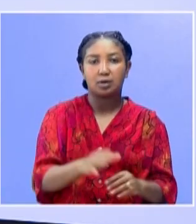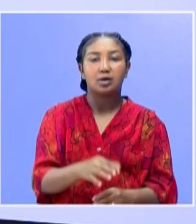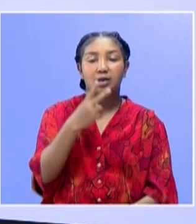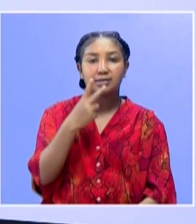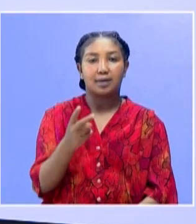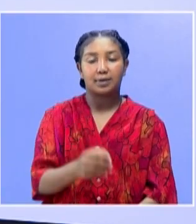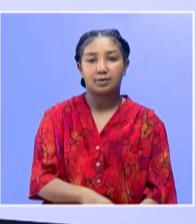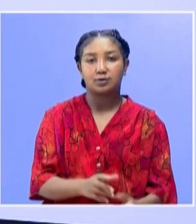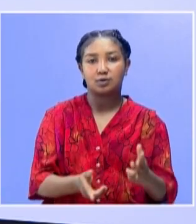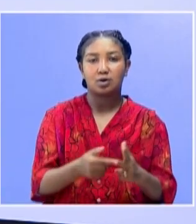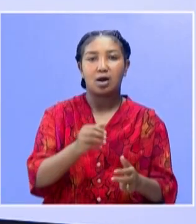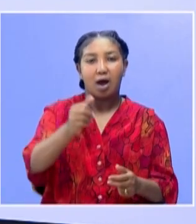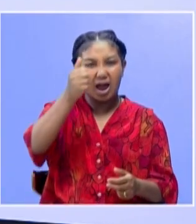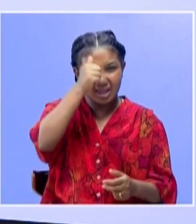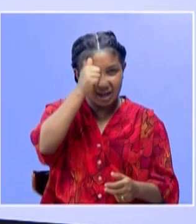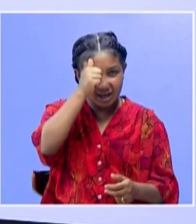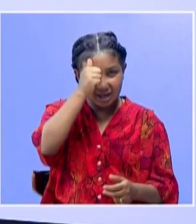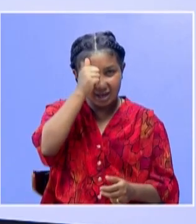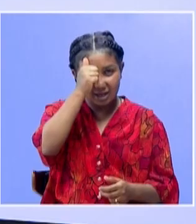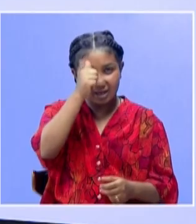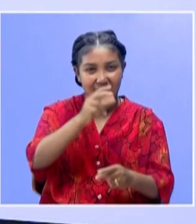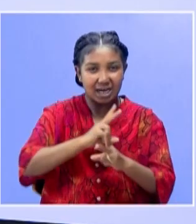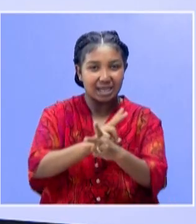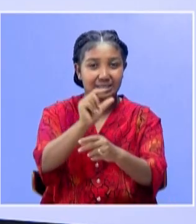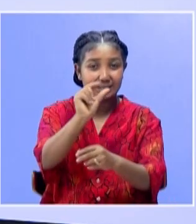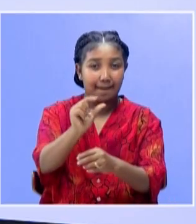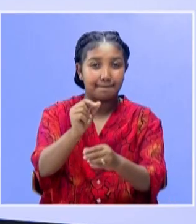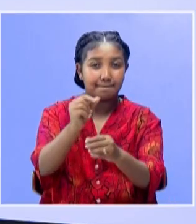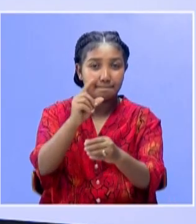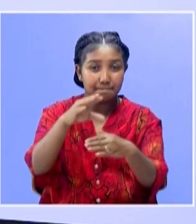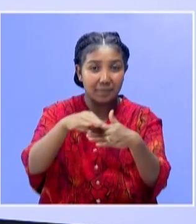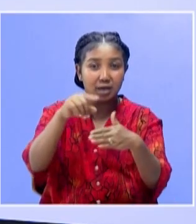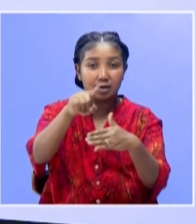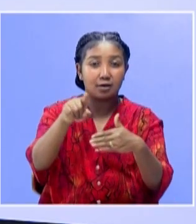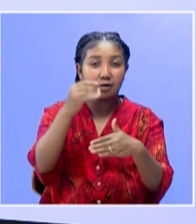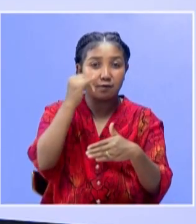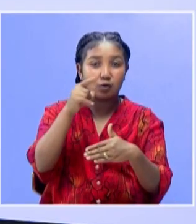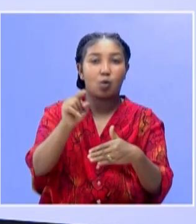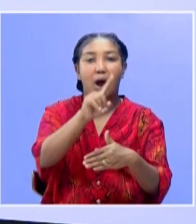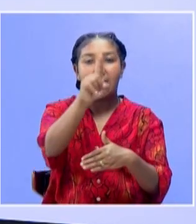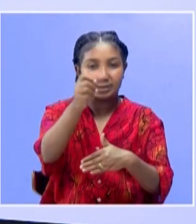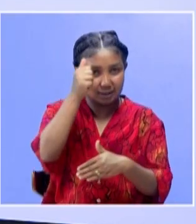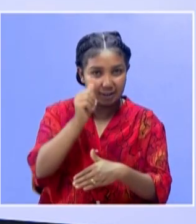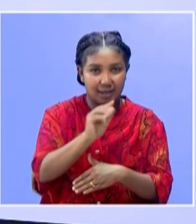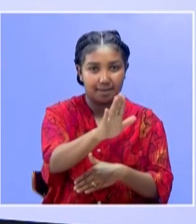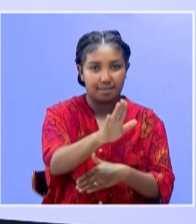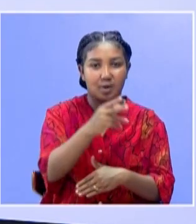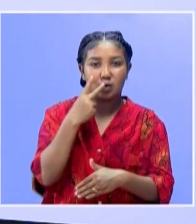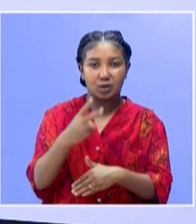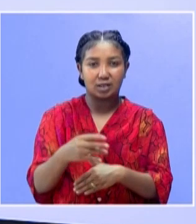here. Ayele lend some money if you ask him.